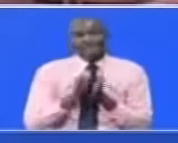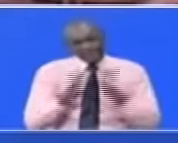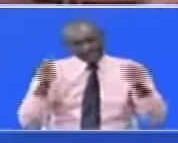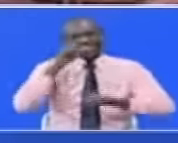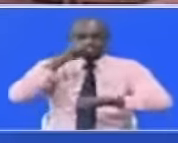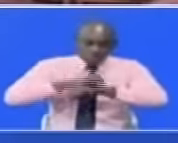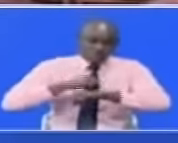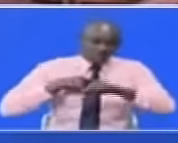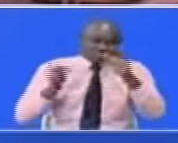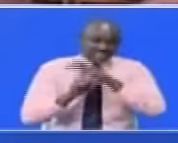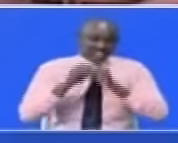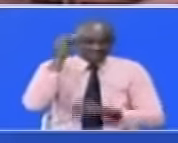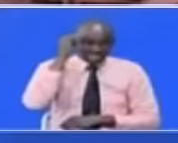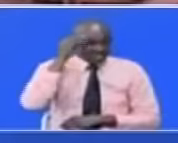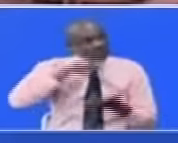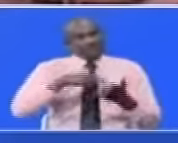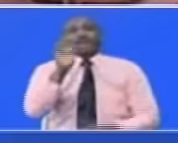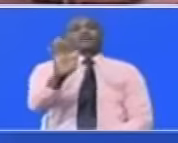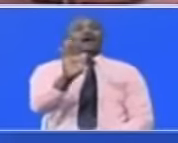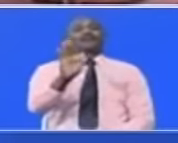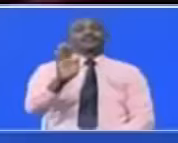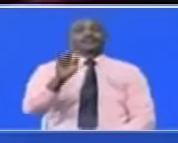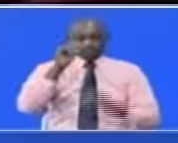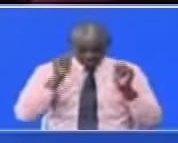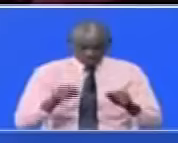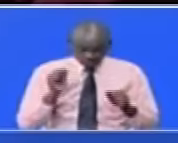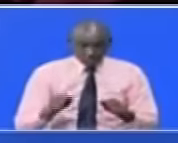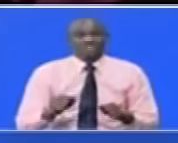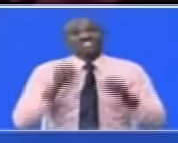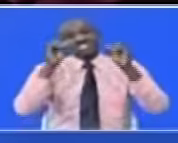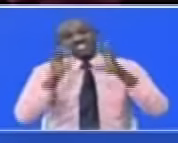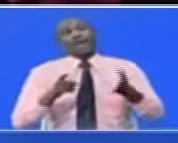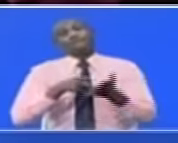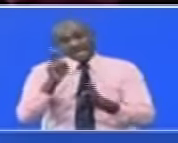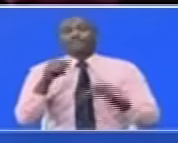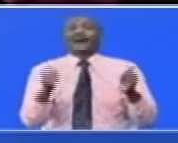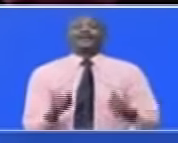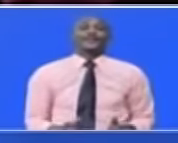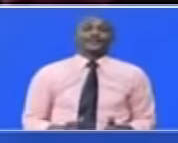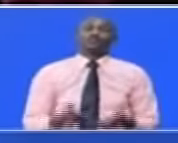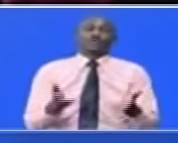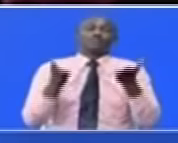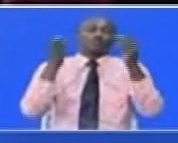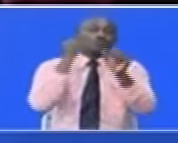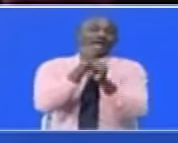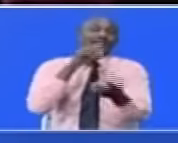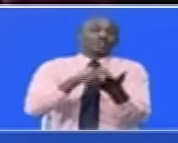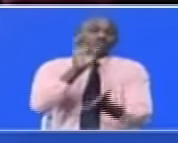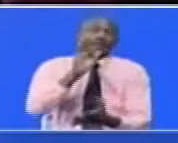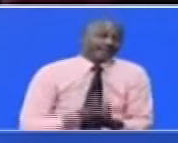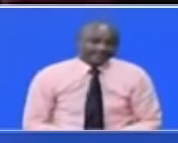schools on the Ministry of Education's failure to heed the teachers' demands for better pay and improved working